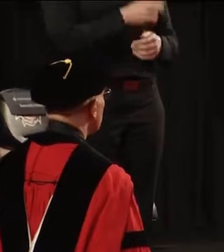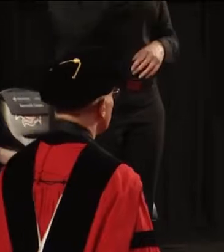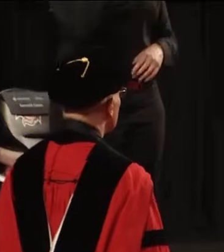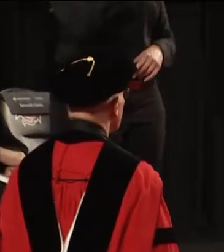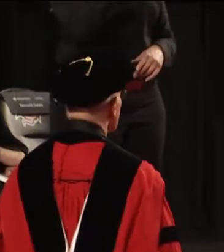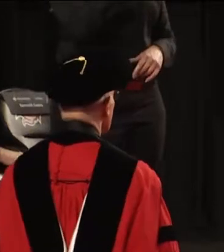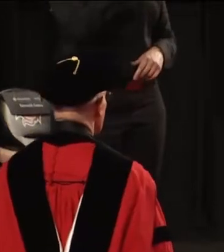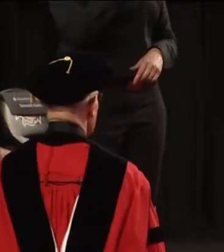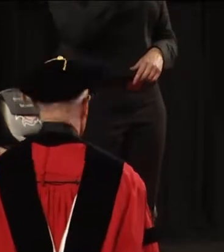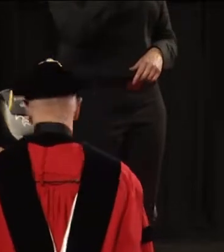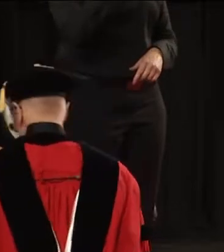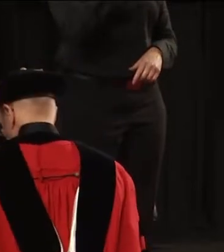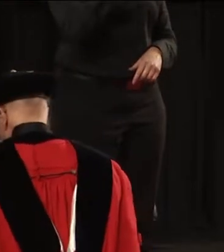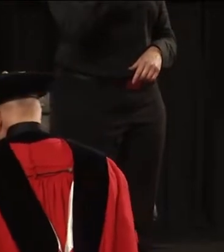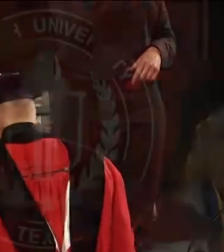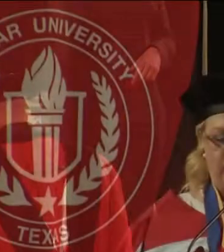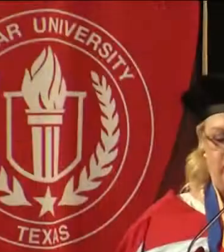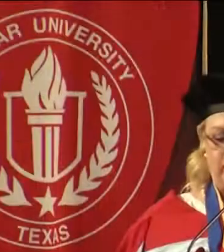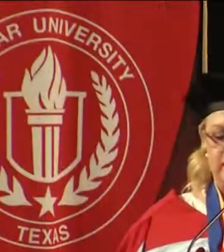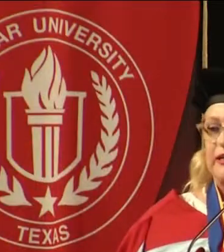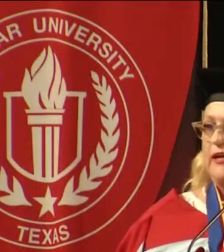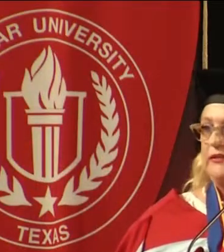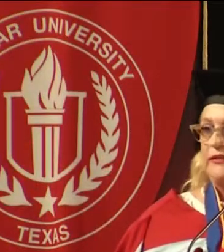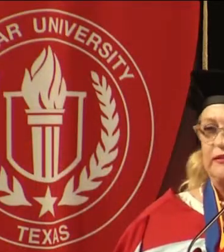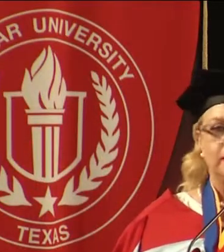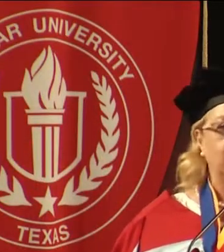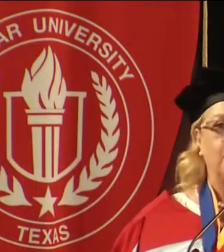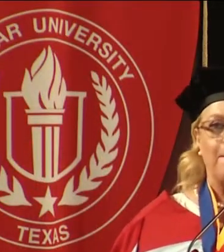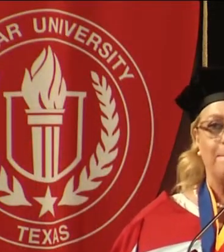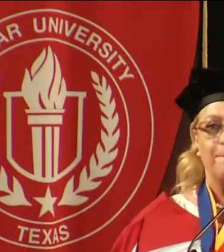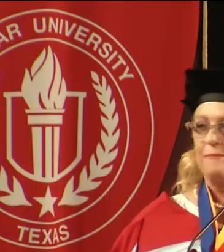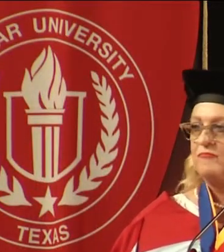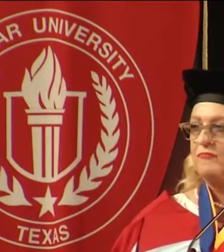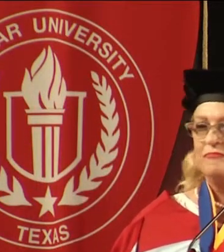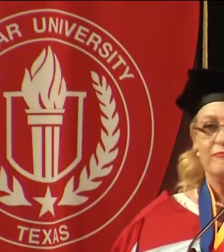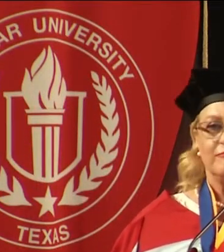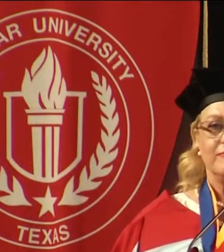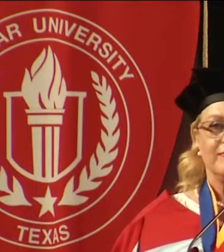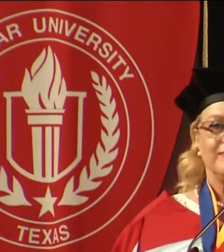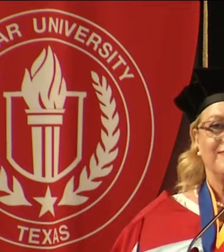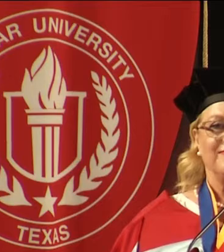Haley Ann Woods, Speech and Hearing Sciences.